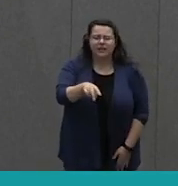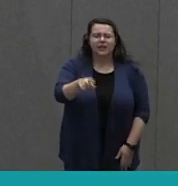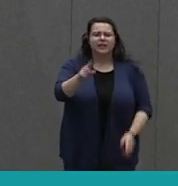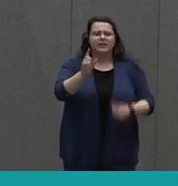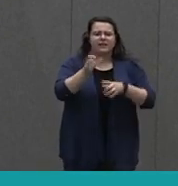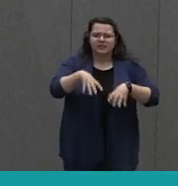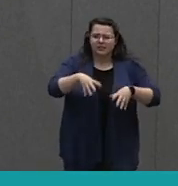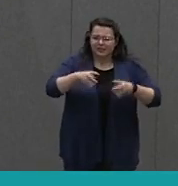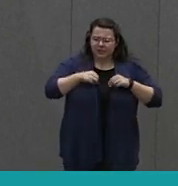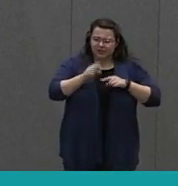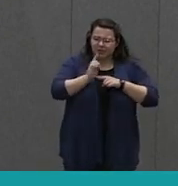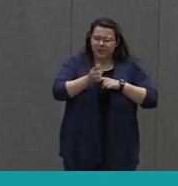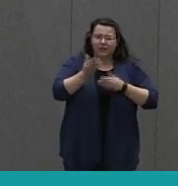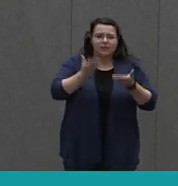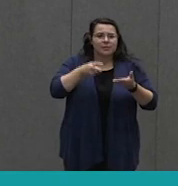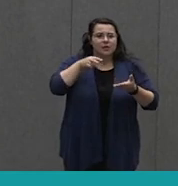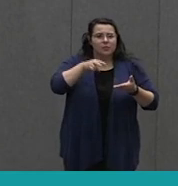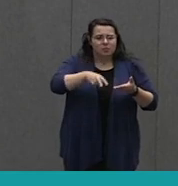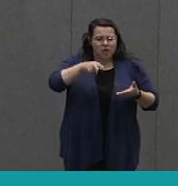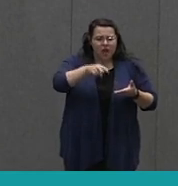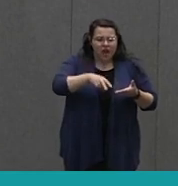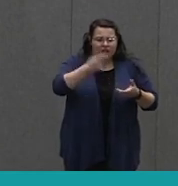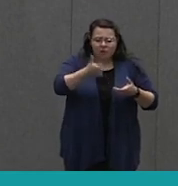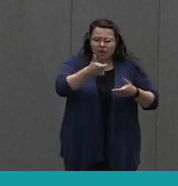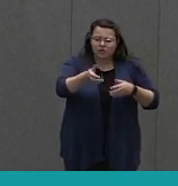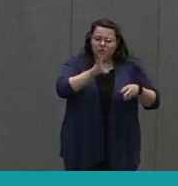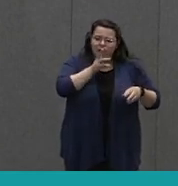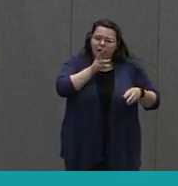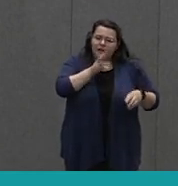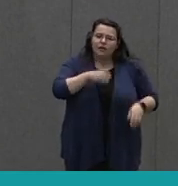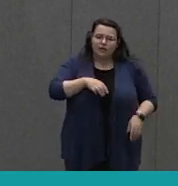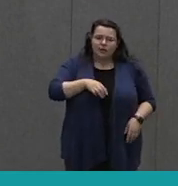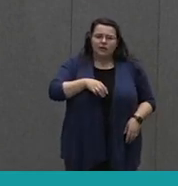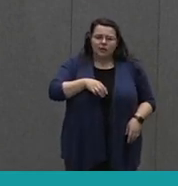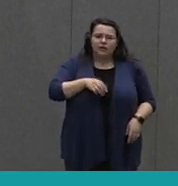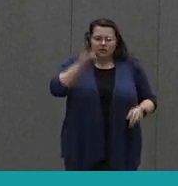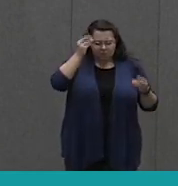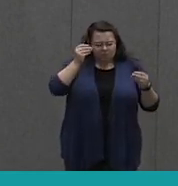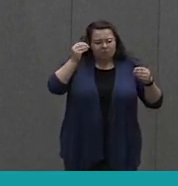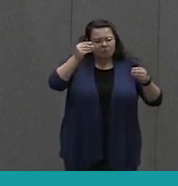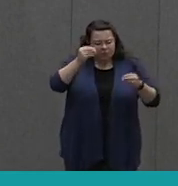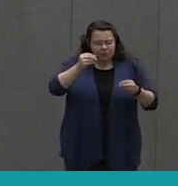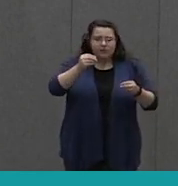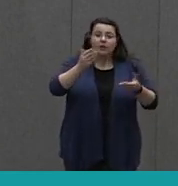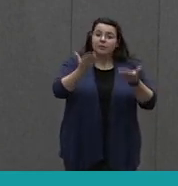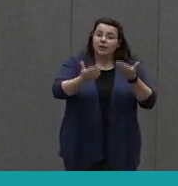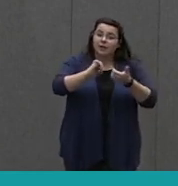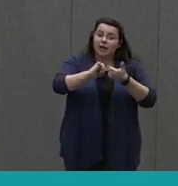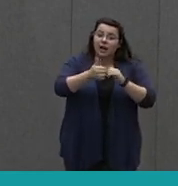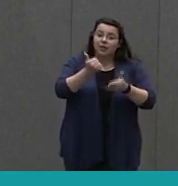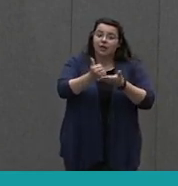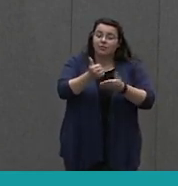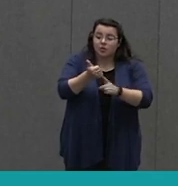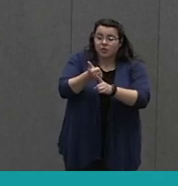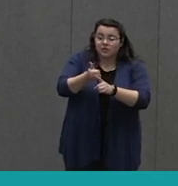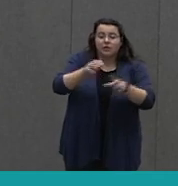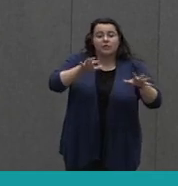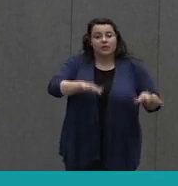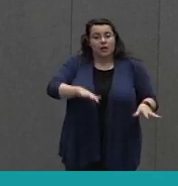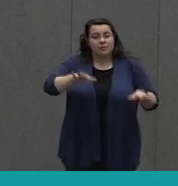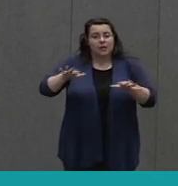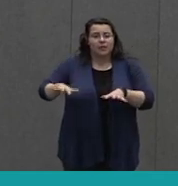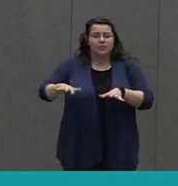think Smudge is starting to feel better. I wonder if it helped her just to stand by the river and